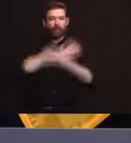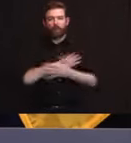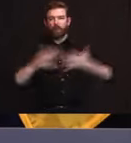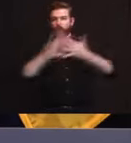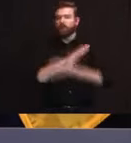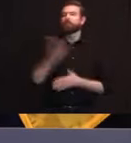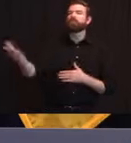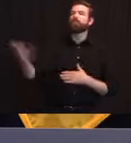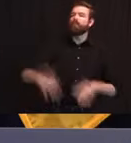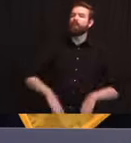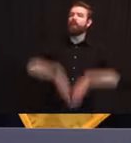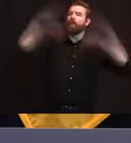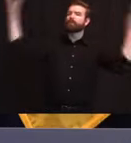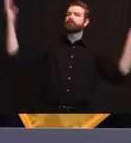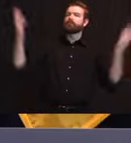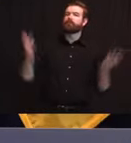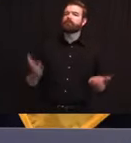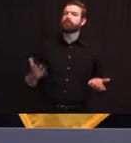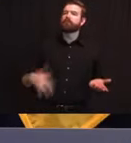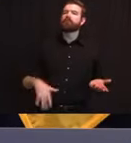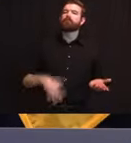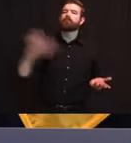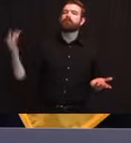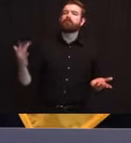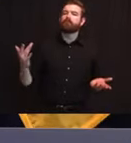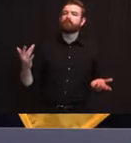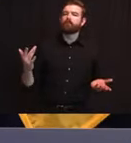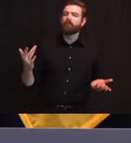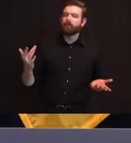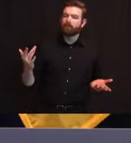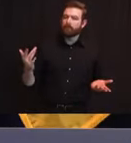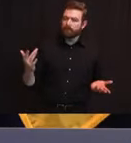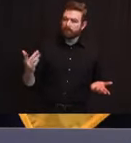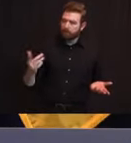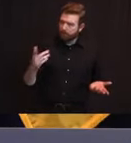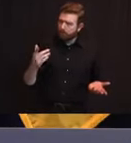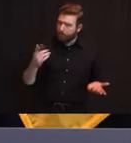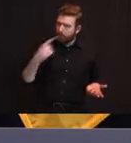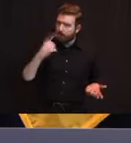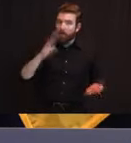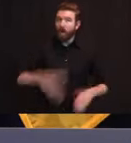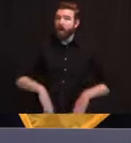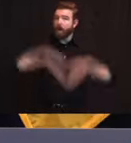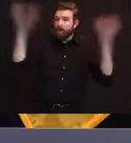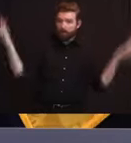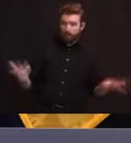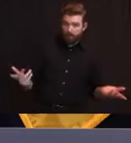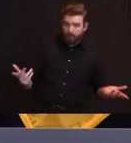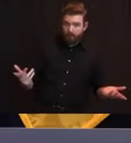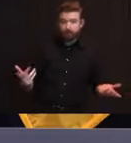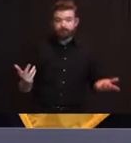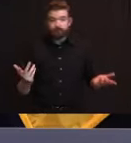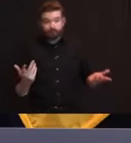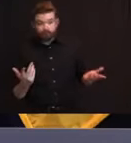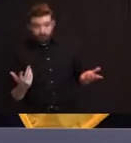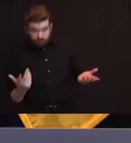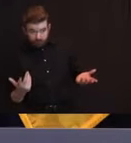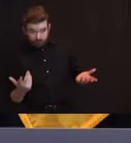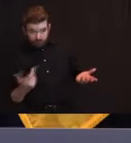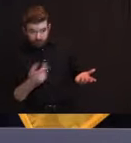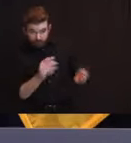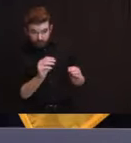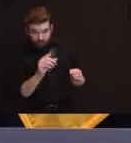of your administration, and what do you have to say about the commitment to transparency? Anything else, or is that That's all for today. nothing new to add on Oprah or transparency, but thank you. Sir,